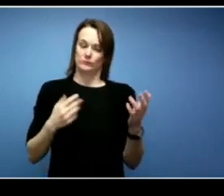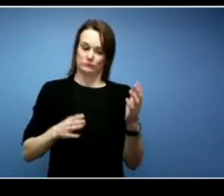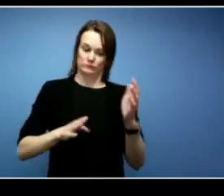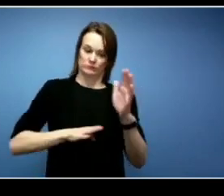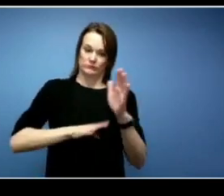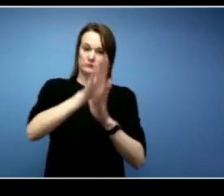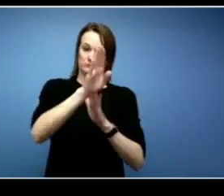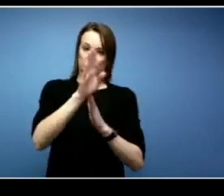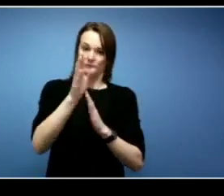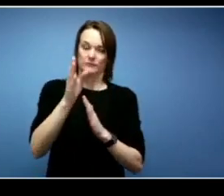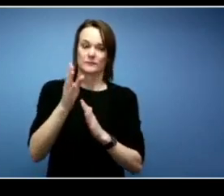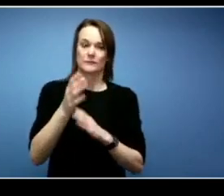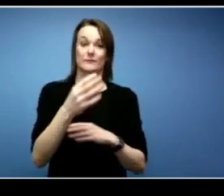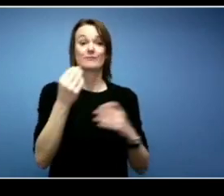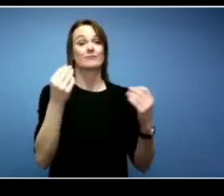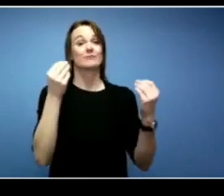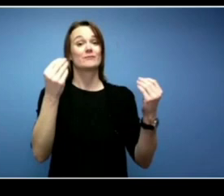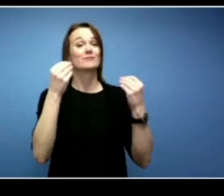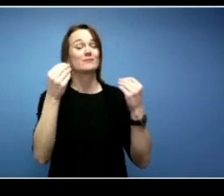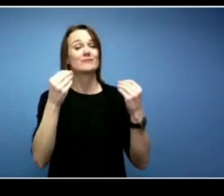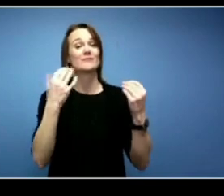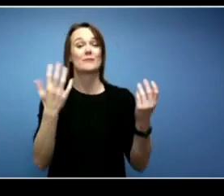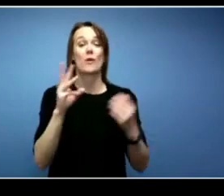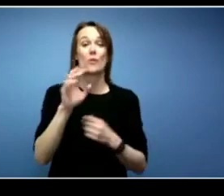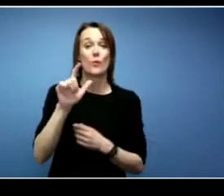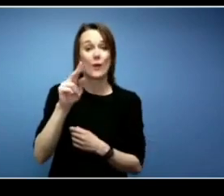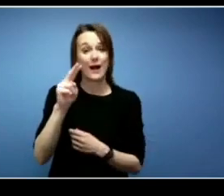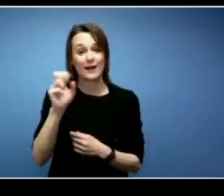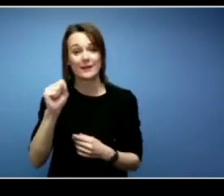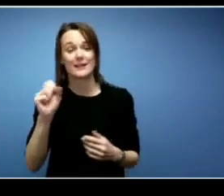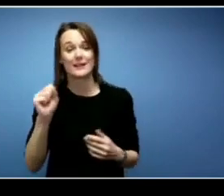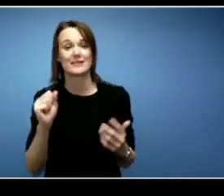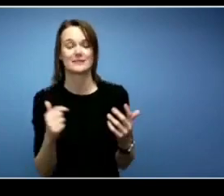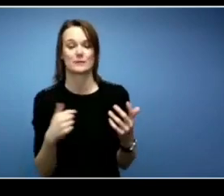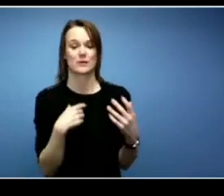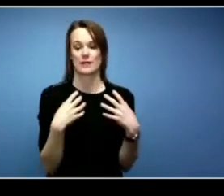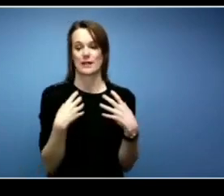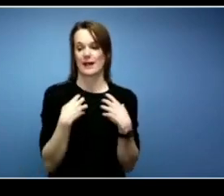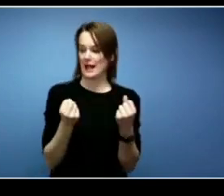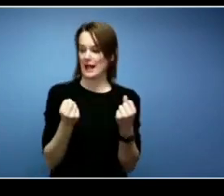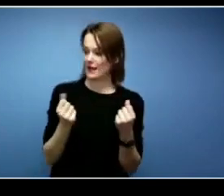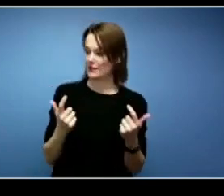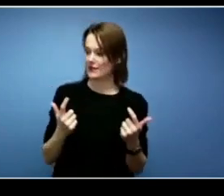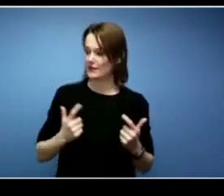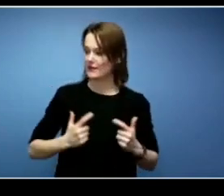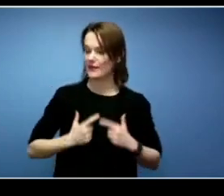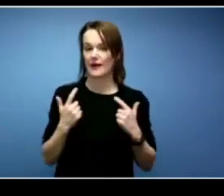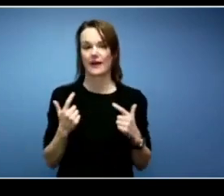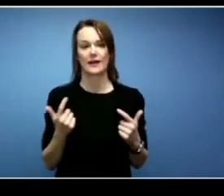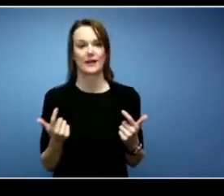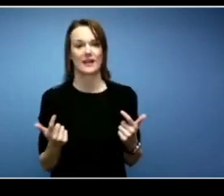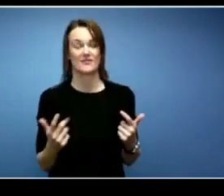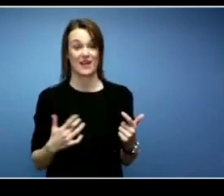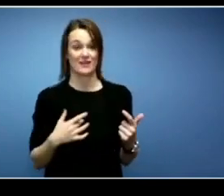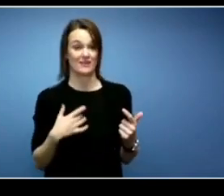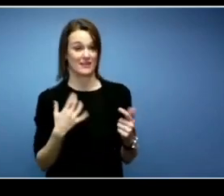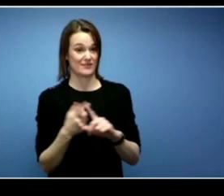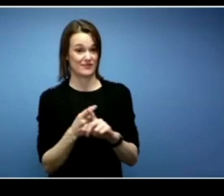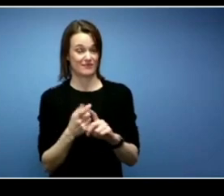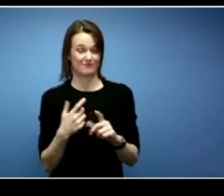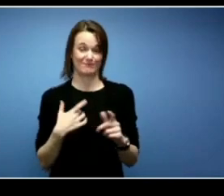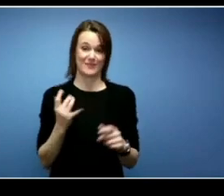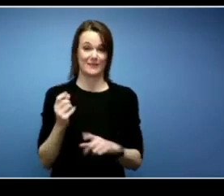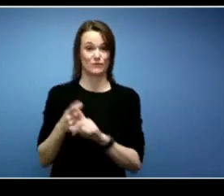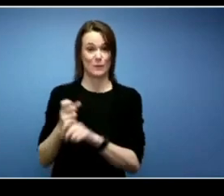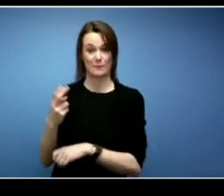wellness teachings, just developing a healthy lifestyle. I felt like my high school didn't really teach me that. So